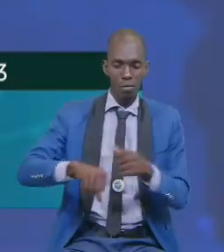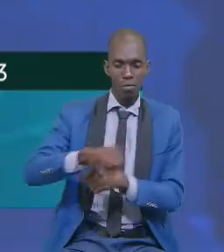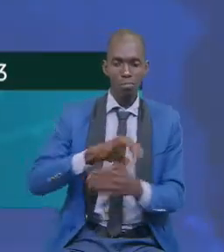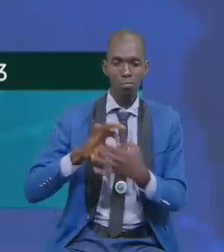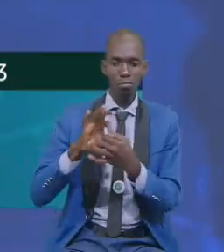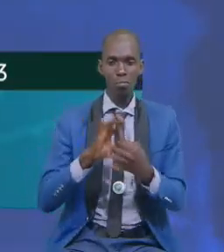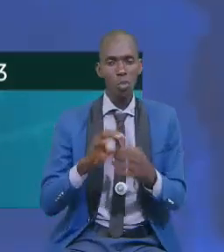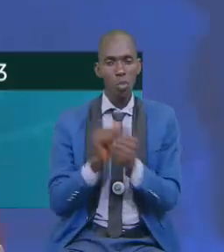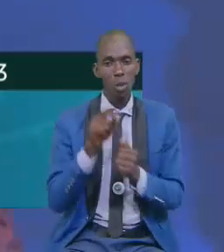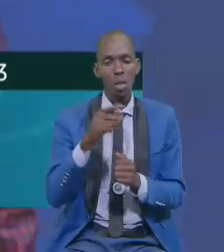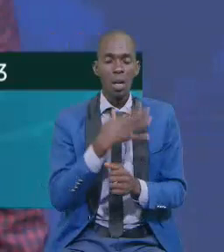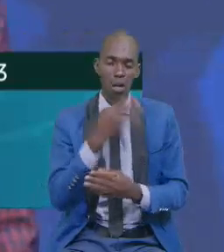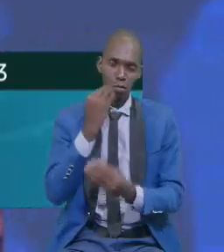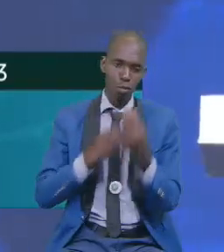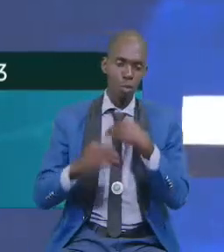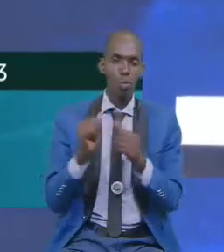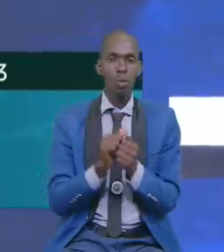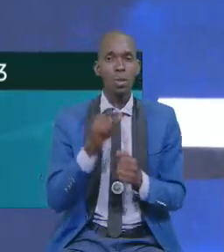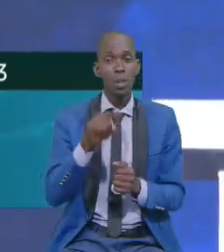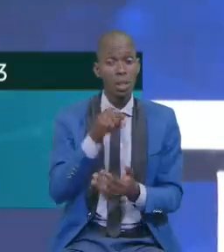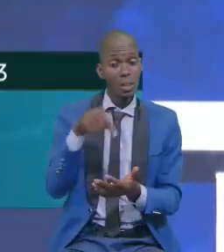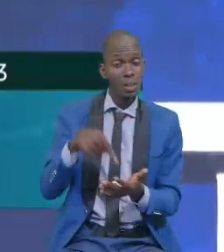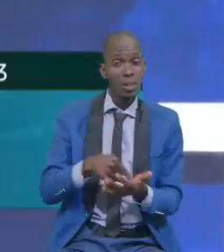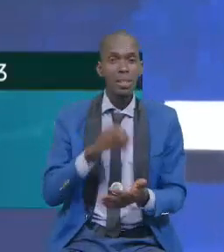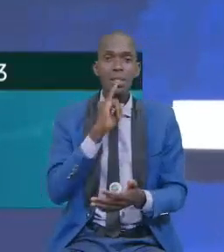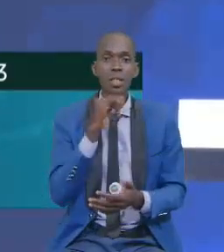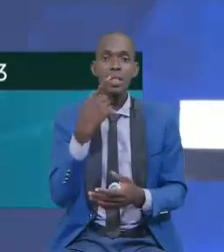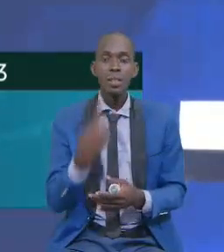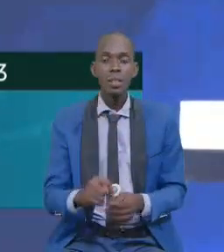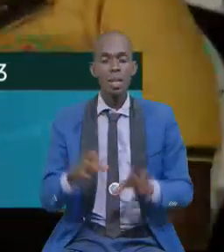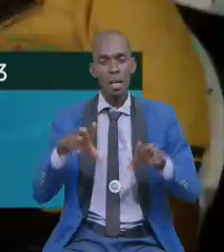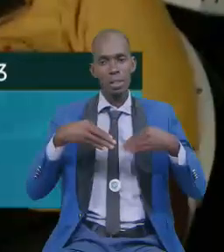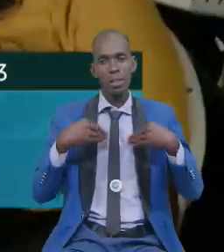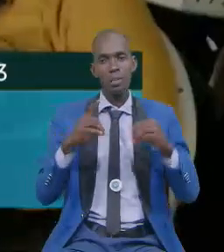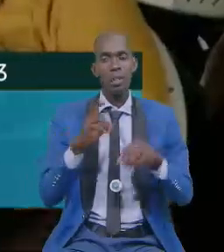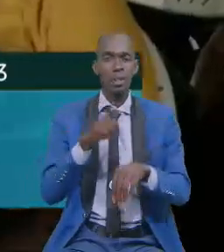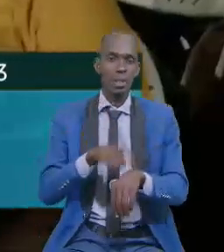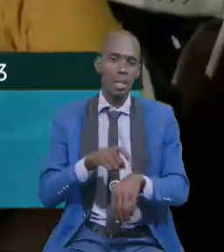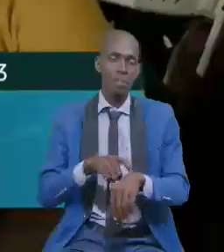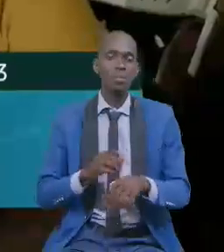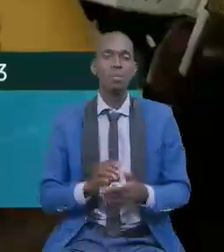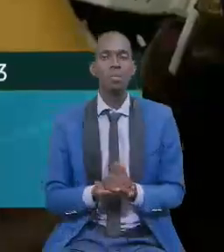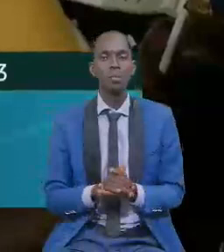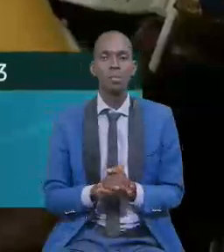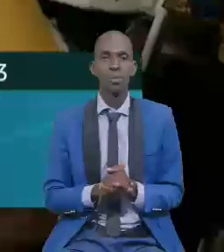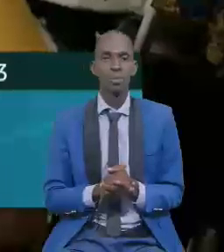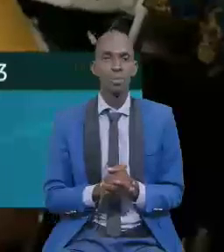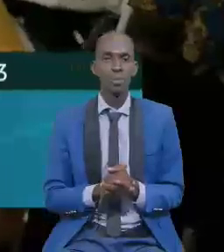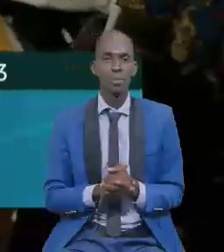and sup with him. This is the accepted time.